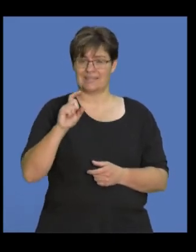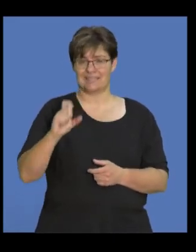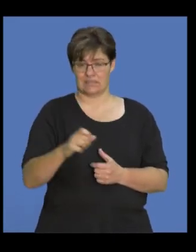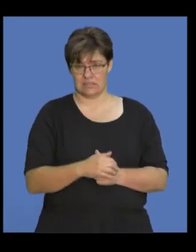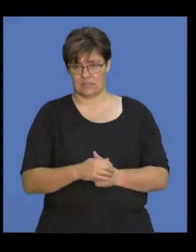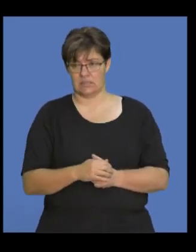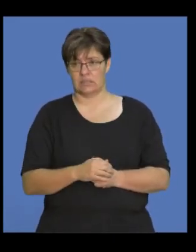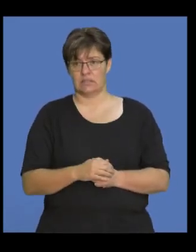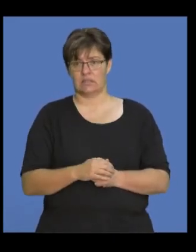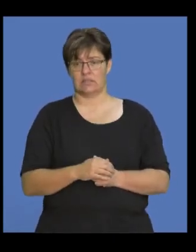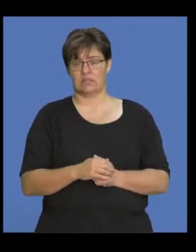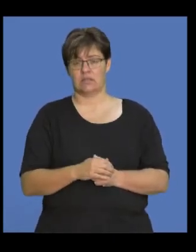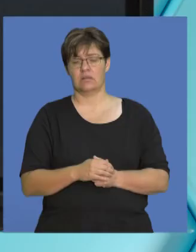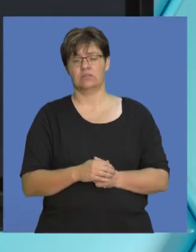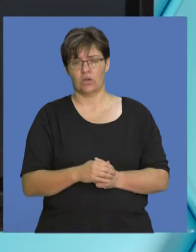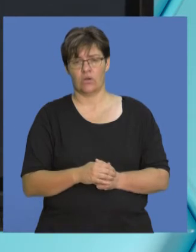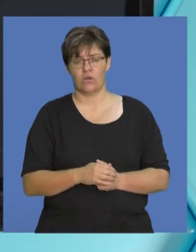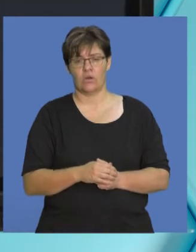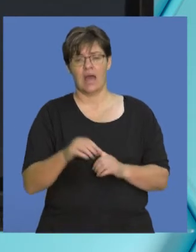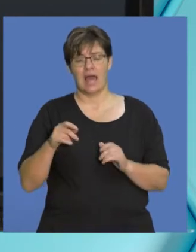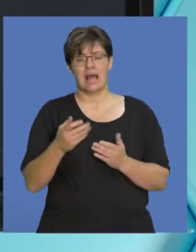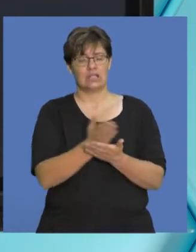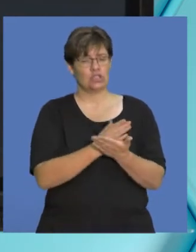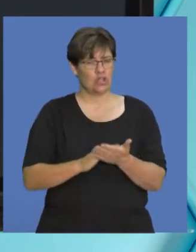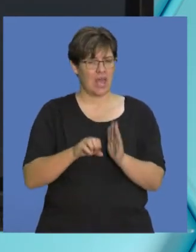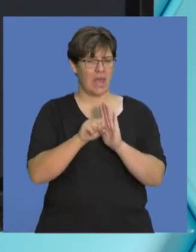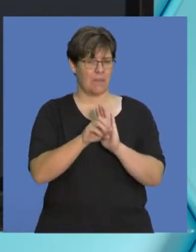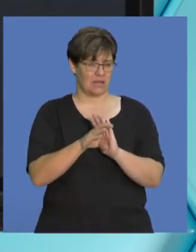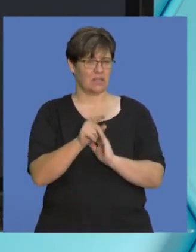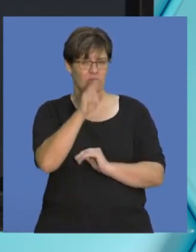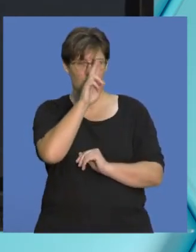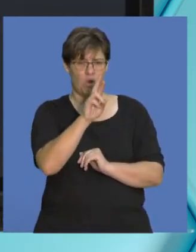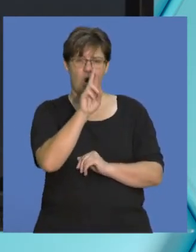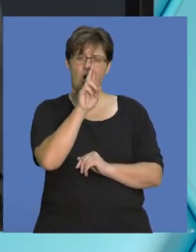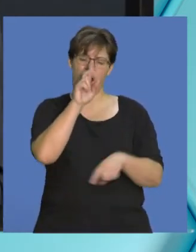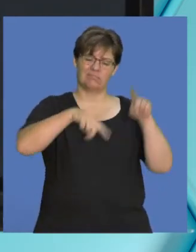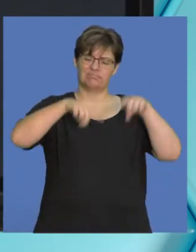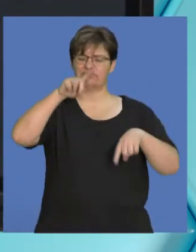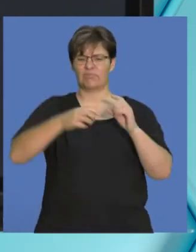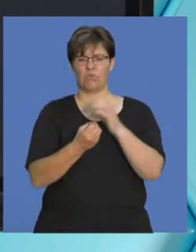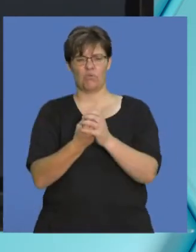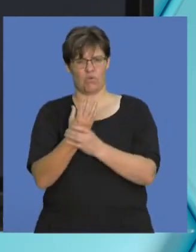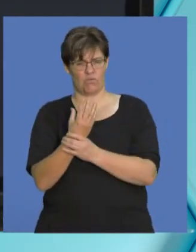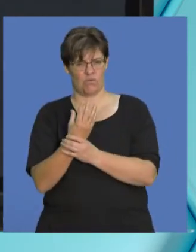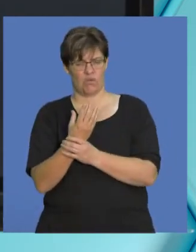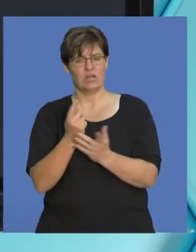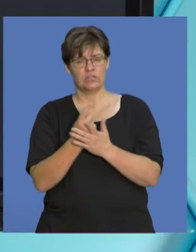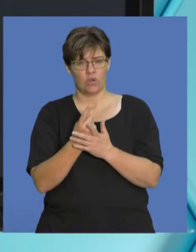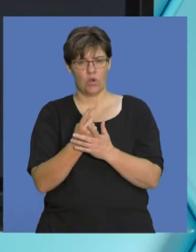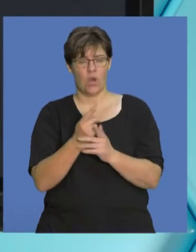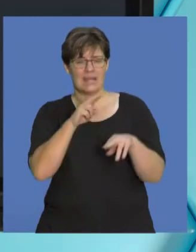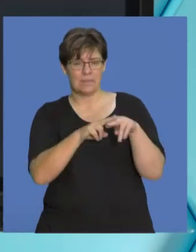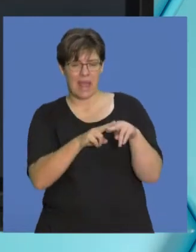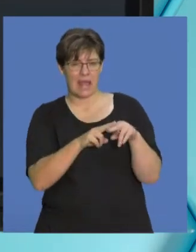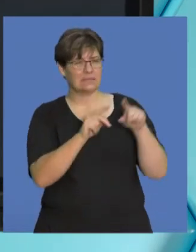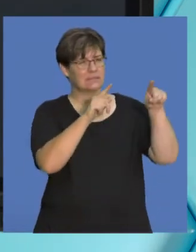see that although a share market, guys, remember when we were looking at the random growth, we spoke about the exchange rate